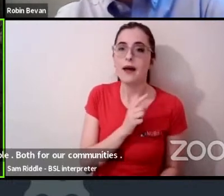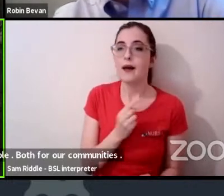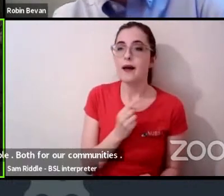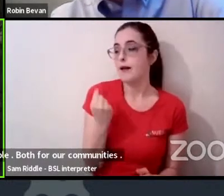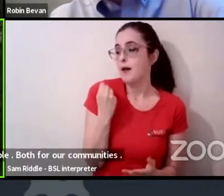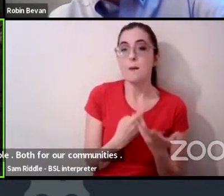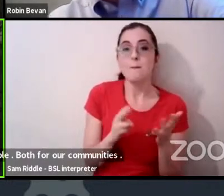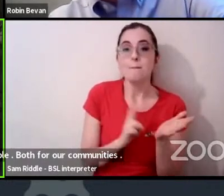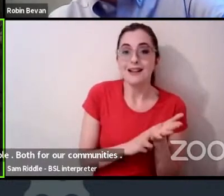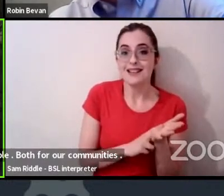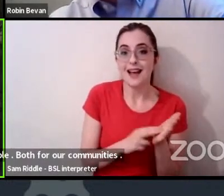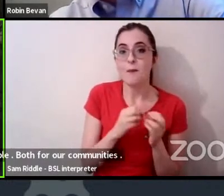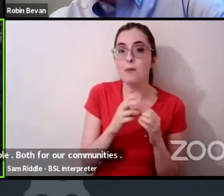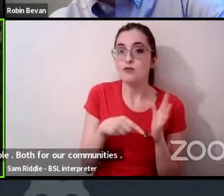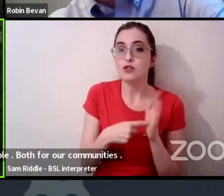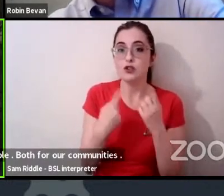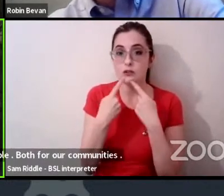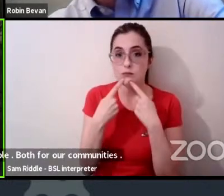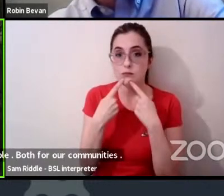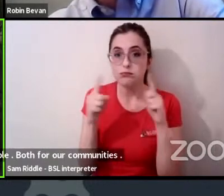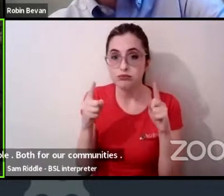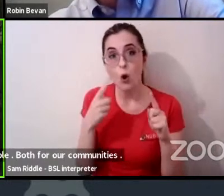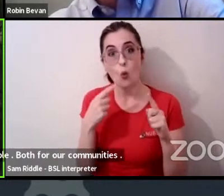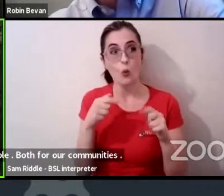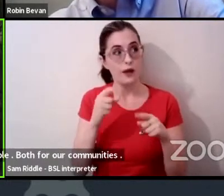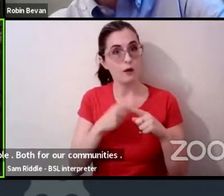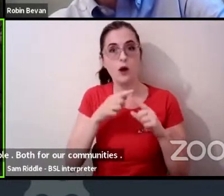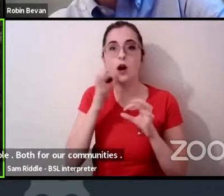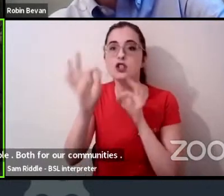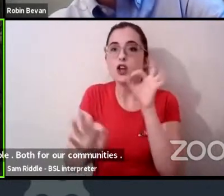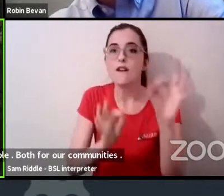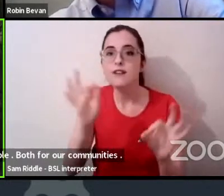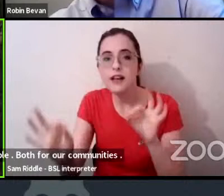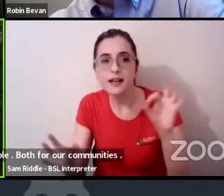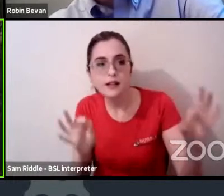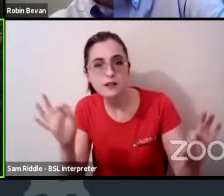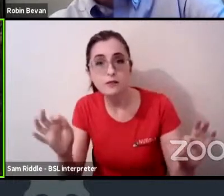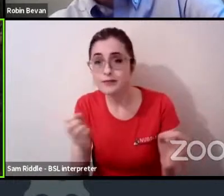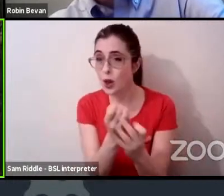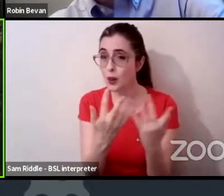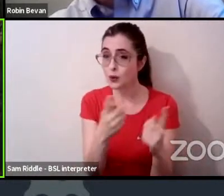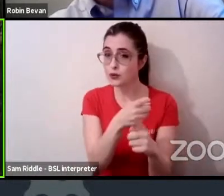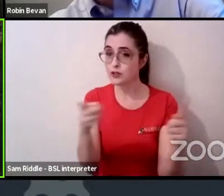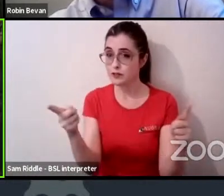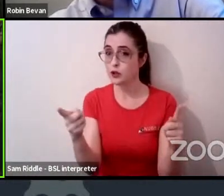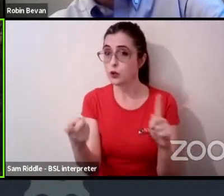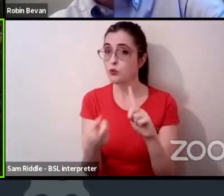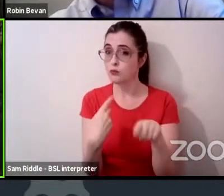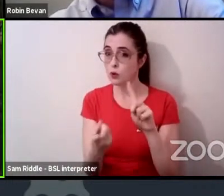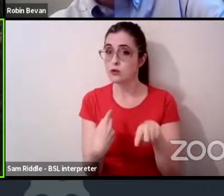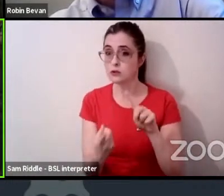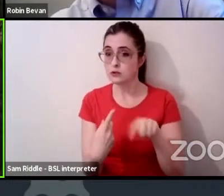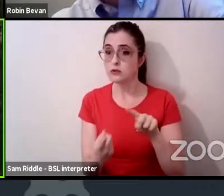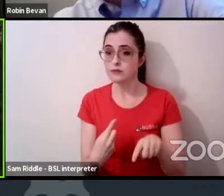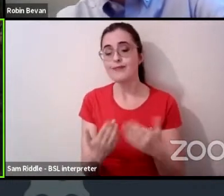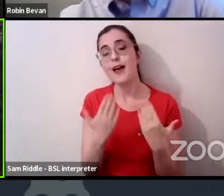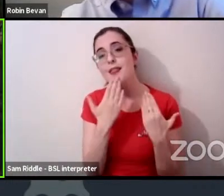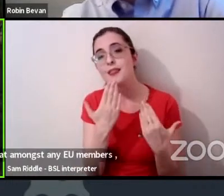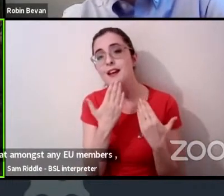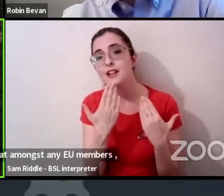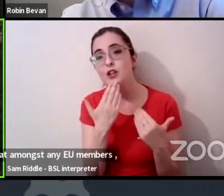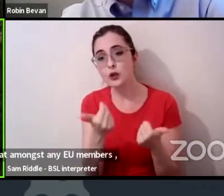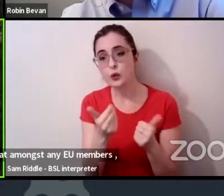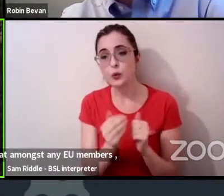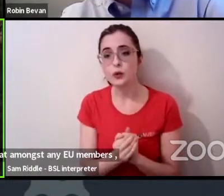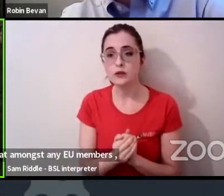Johnson made the announcement, we surveyed our members. Lots of you on this call have taken part in that survey. Thank you very much for